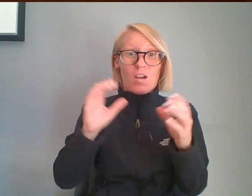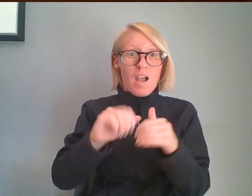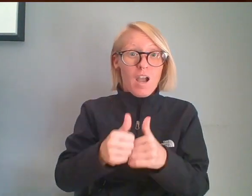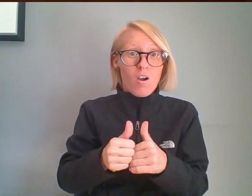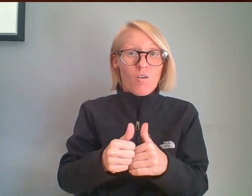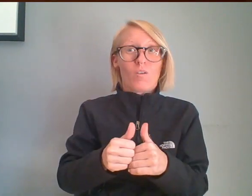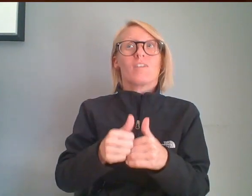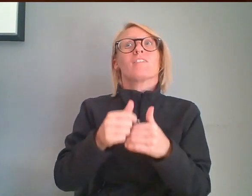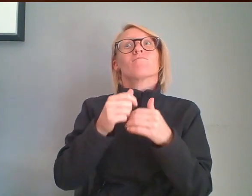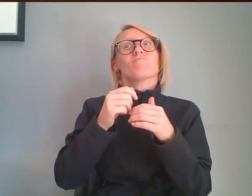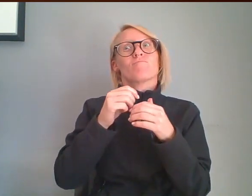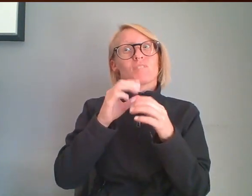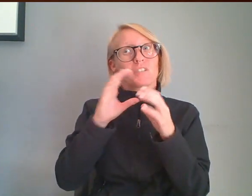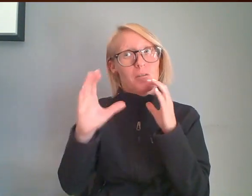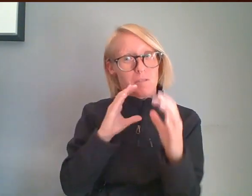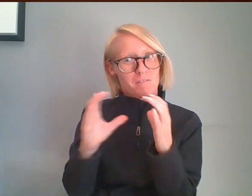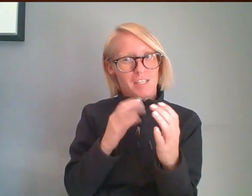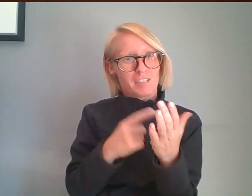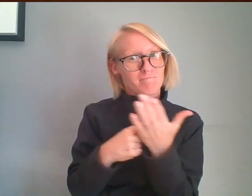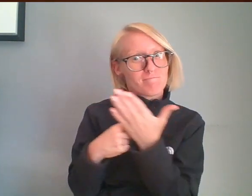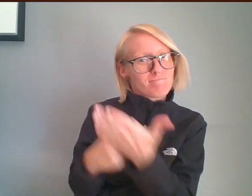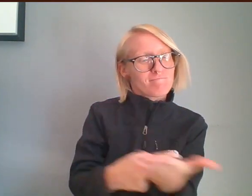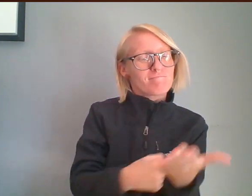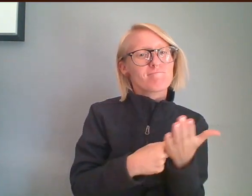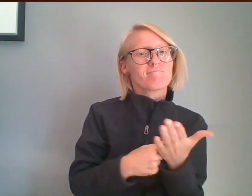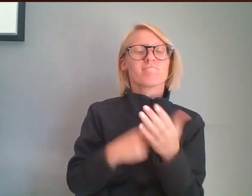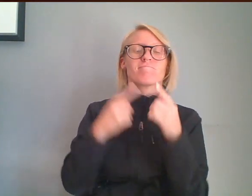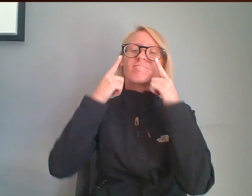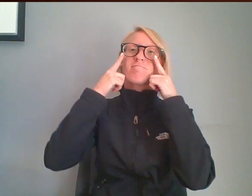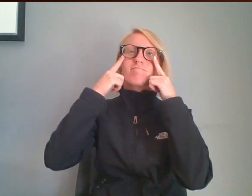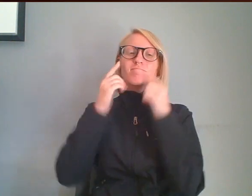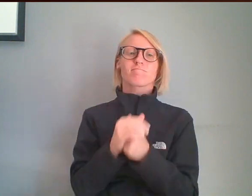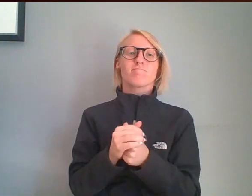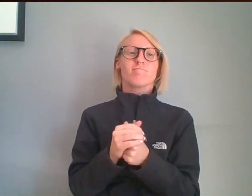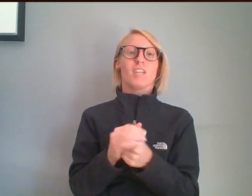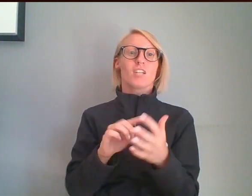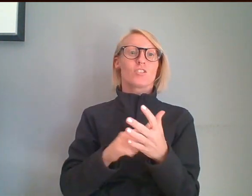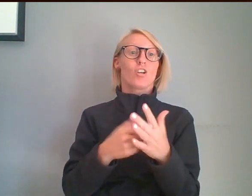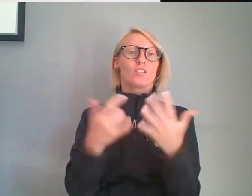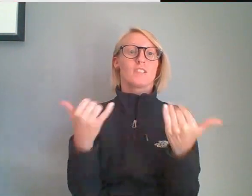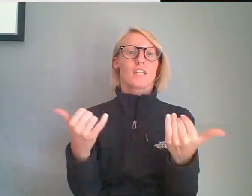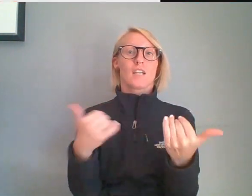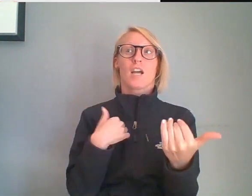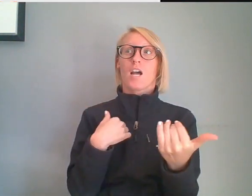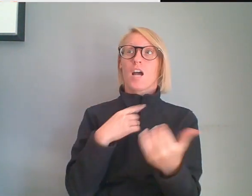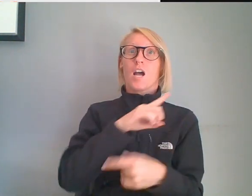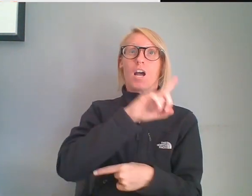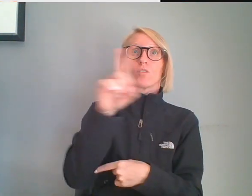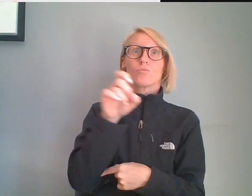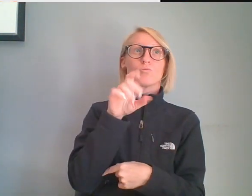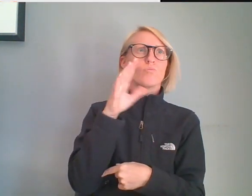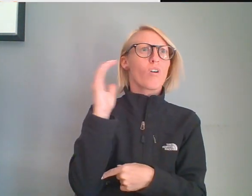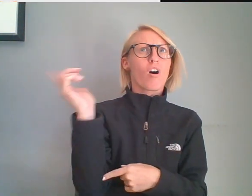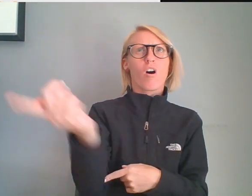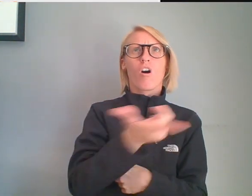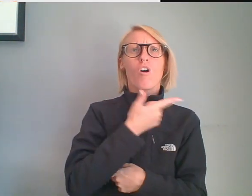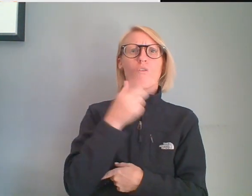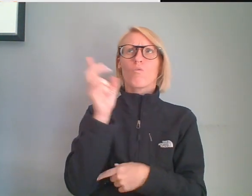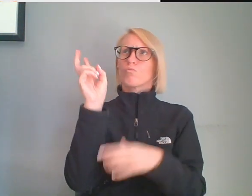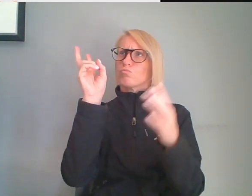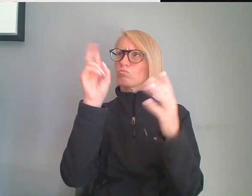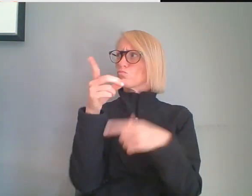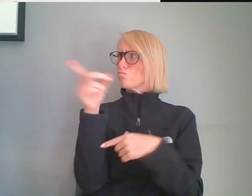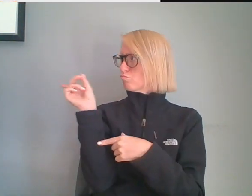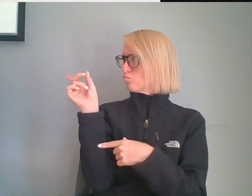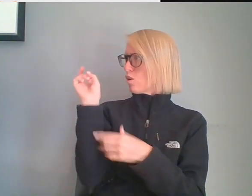communicating. So let's get started right away. I'd like to ask you all to read this sentence, and as you read this sentence, what's